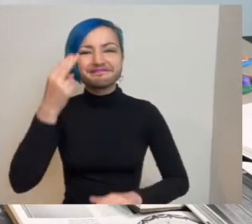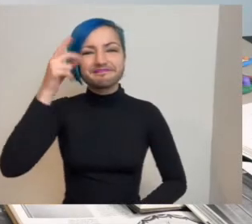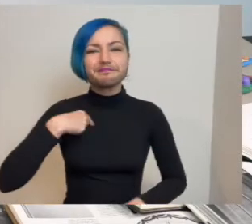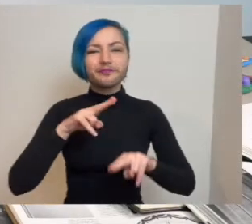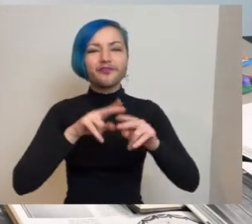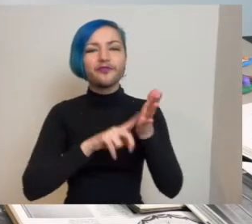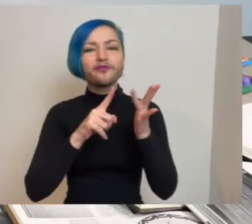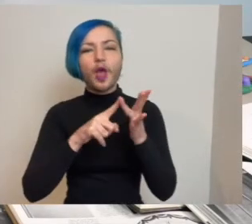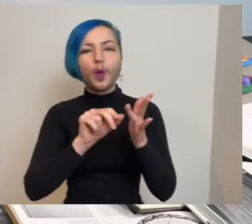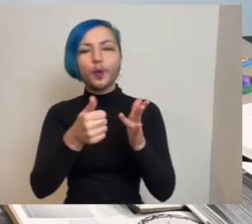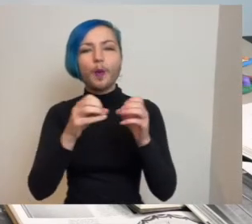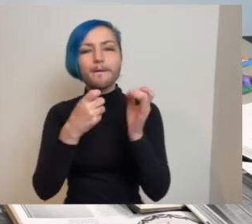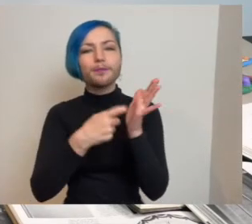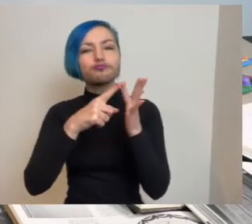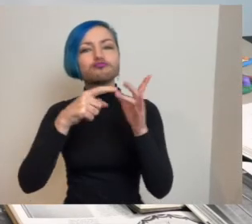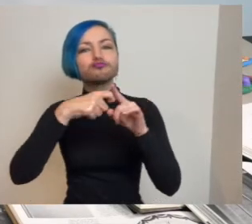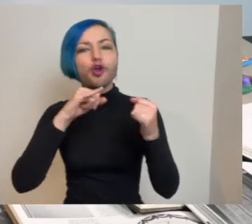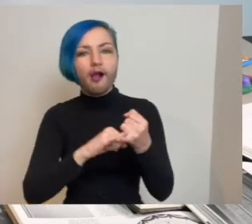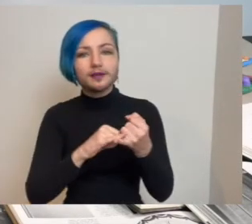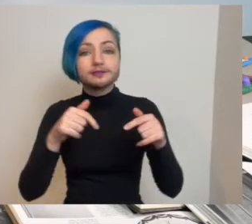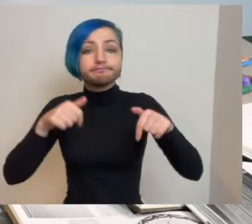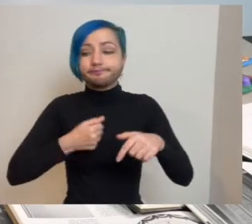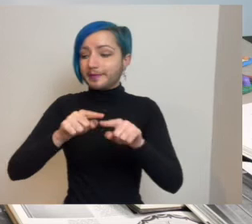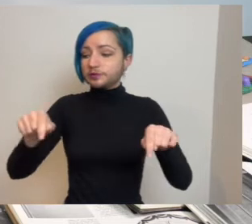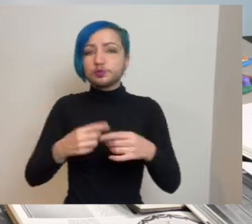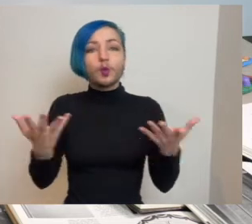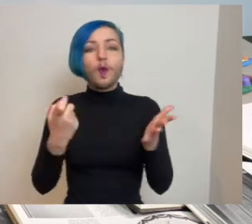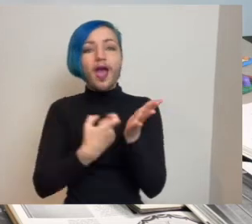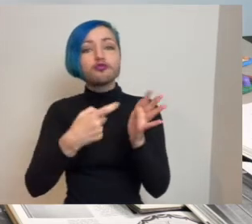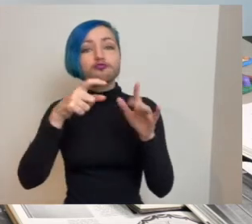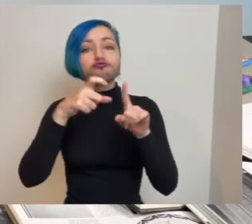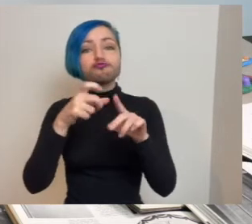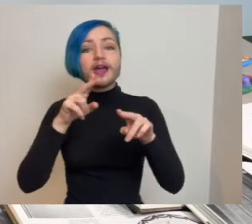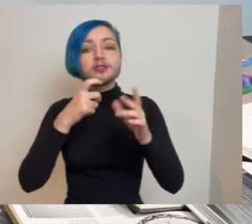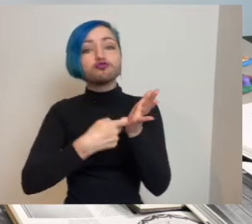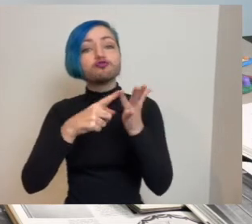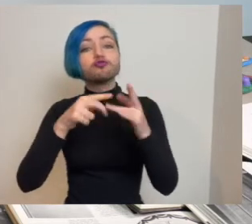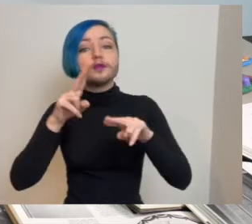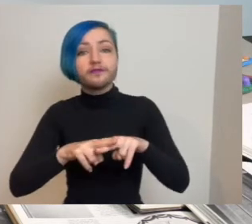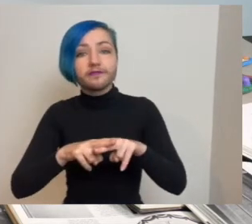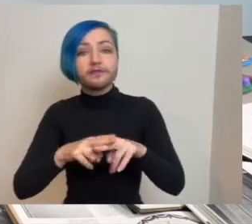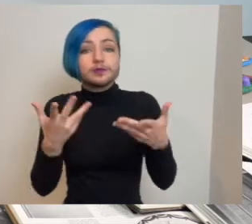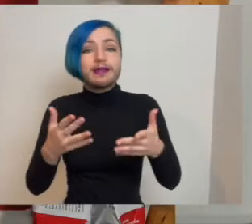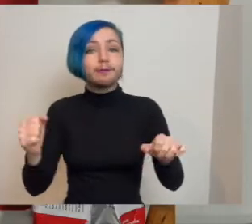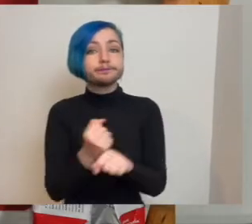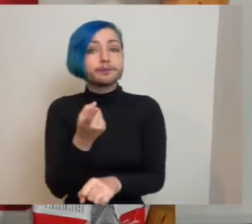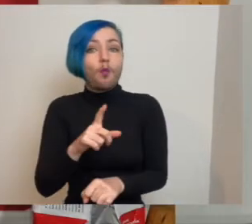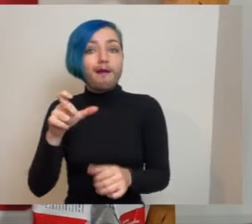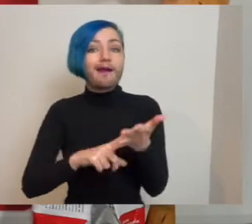Flo Brooks. We're here in my studio in Red Roof, and today we're going to be making a clay tableau,